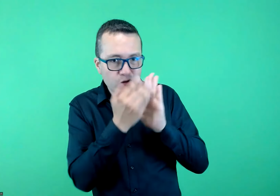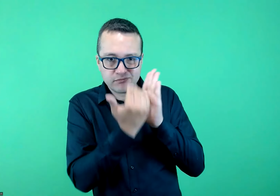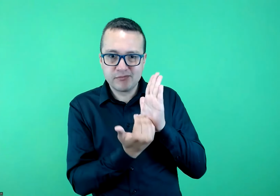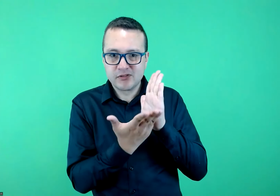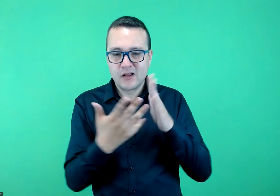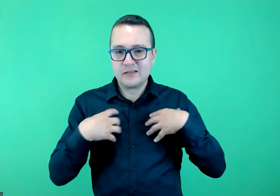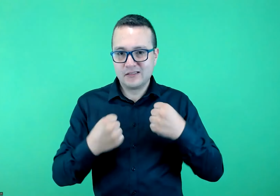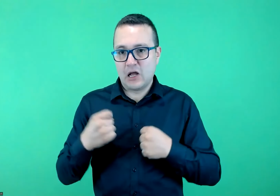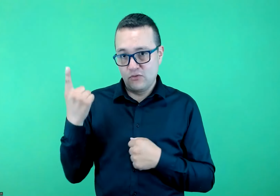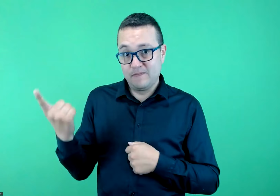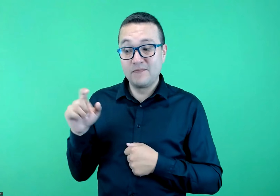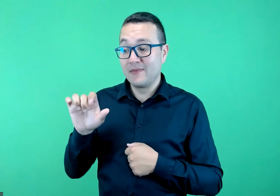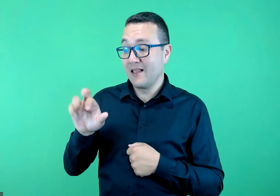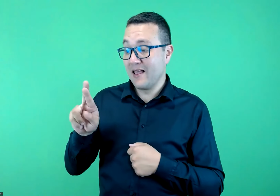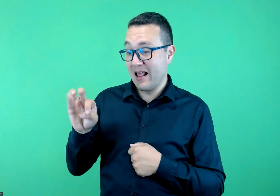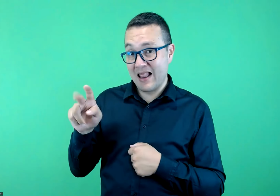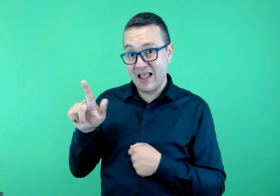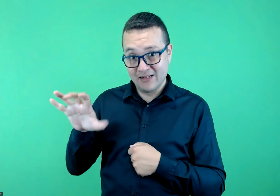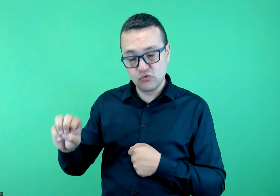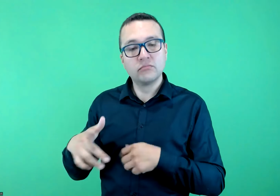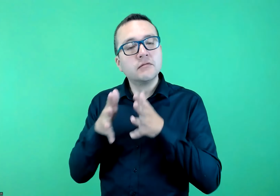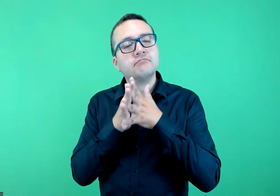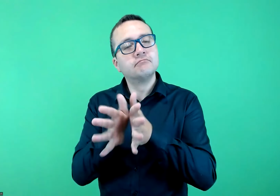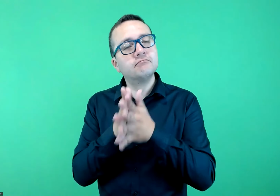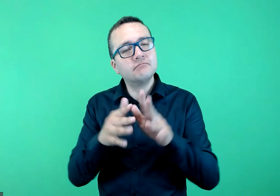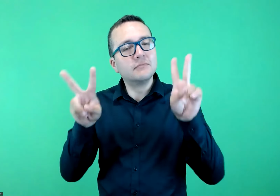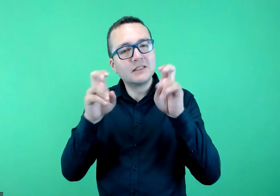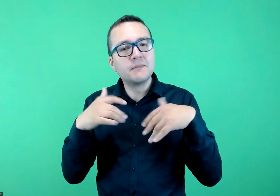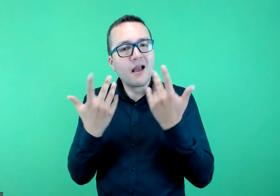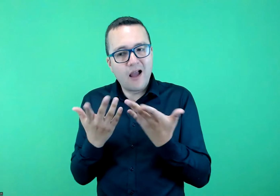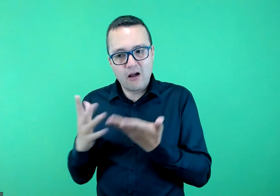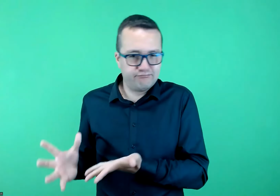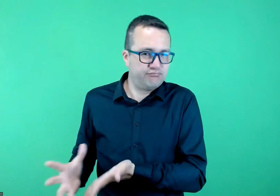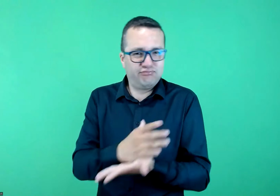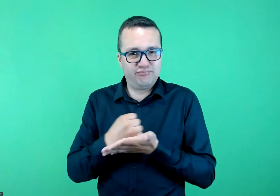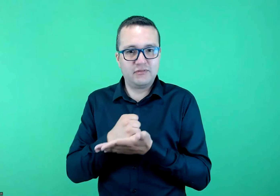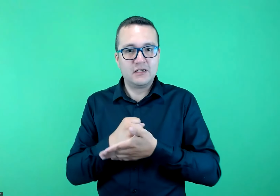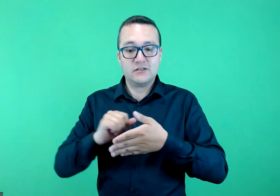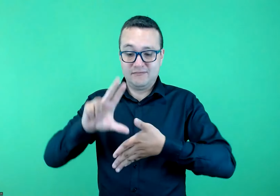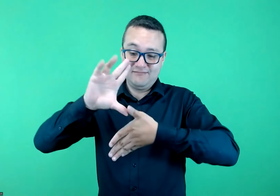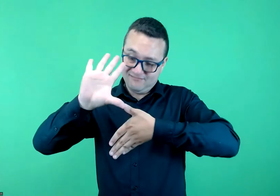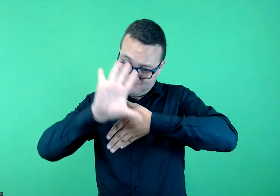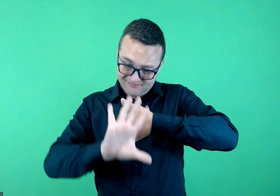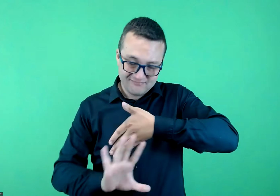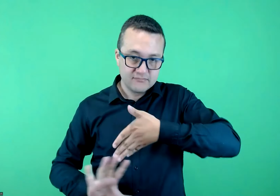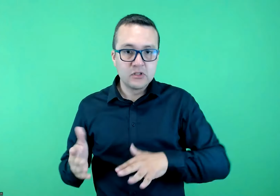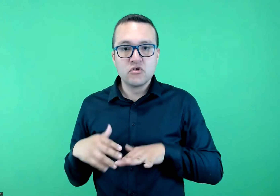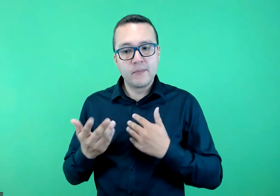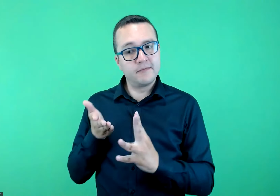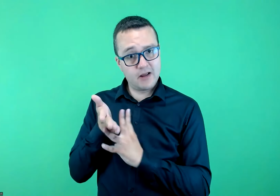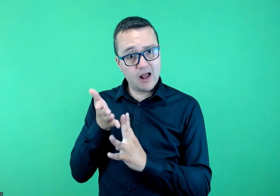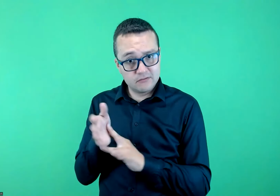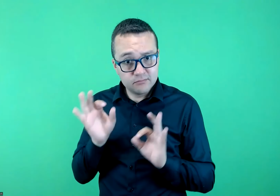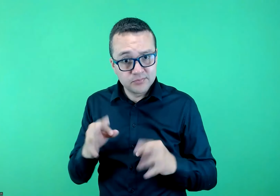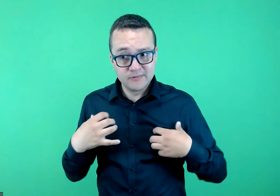today a very important presentation which deploys two regional reports from the organization on this issue